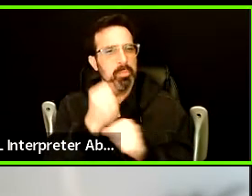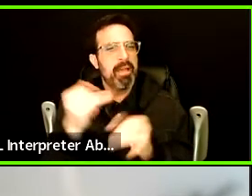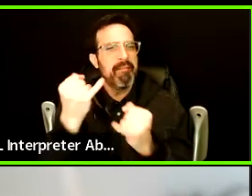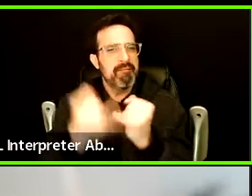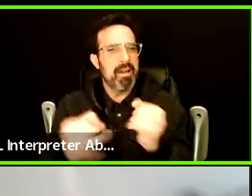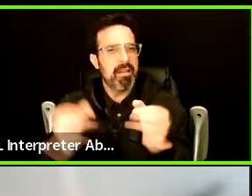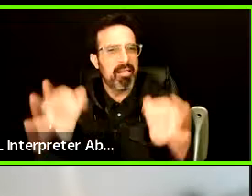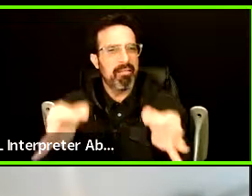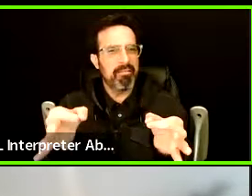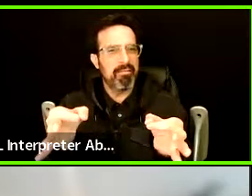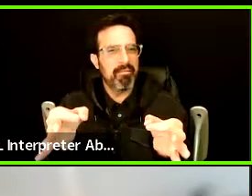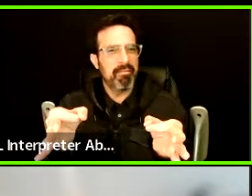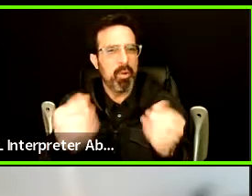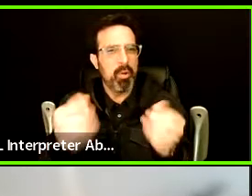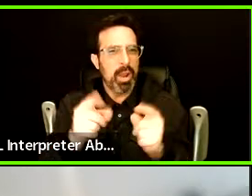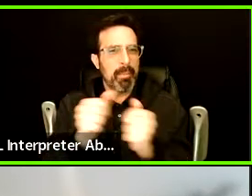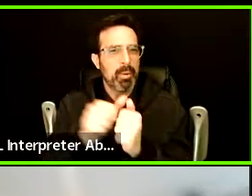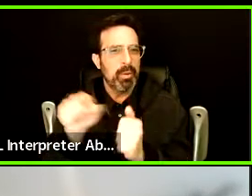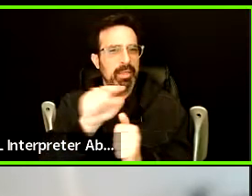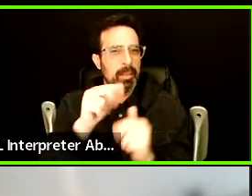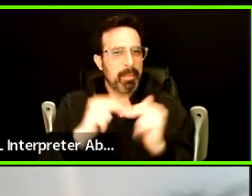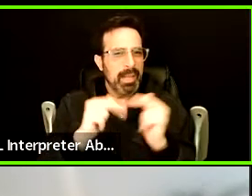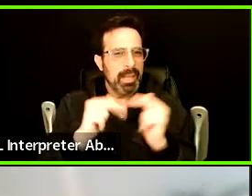call on what aspects of that.